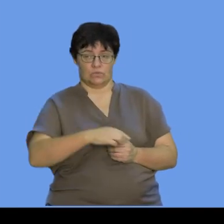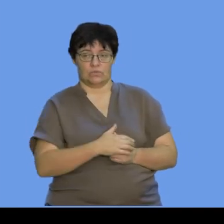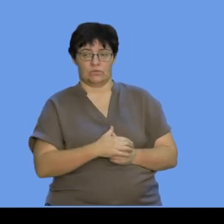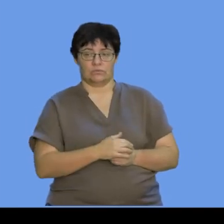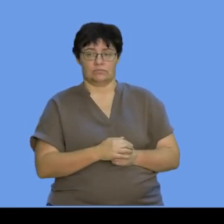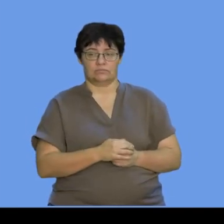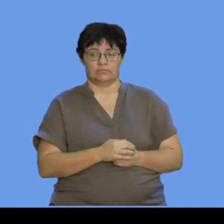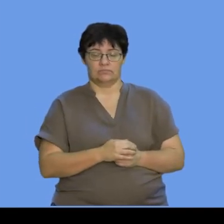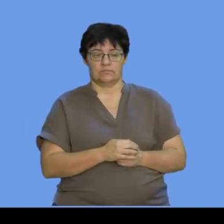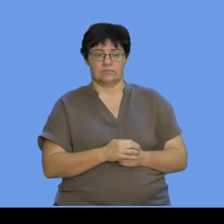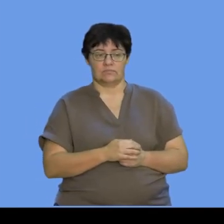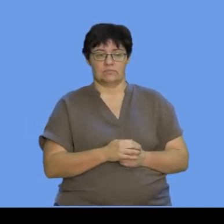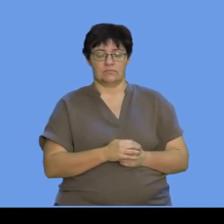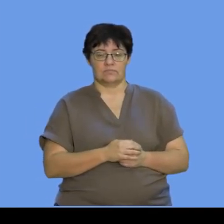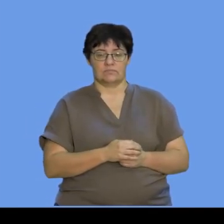BCQ,